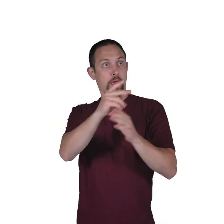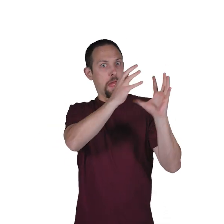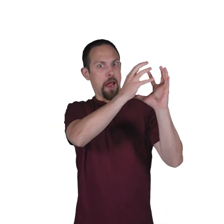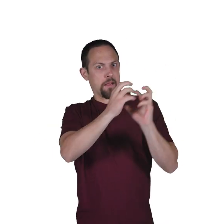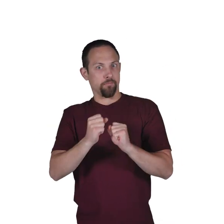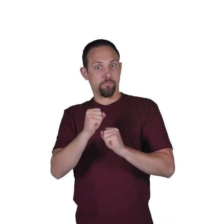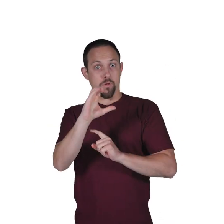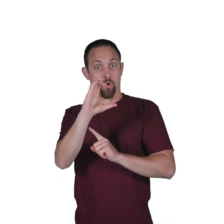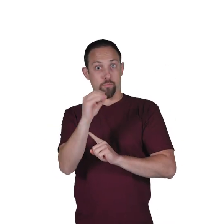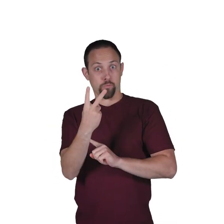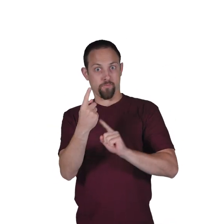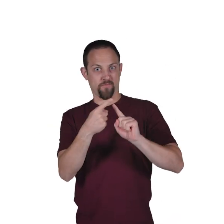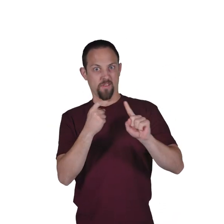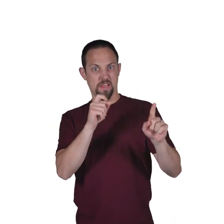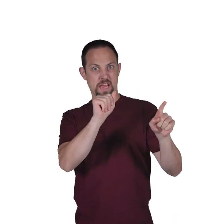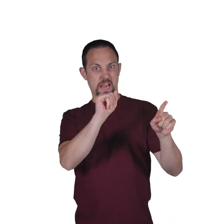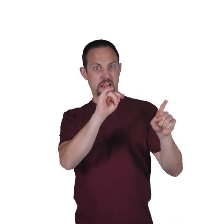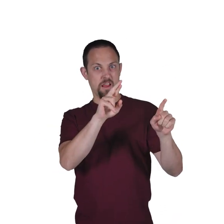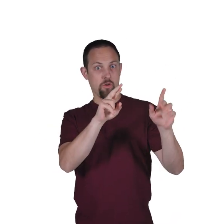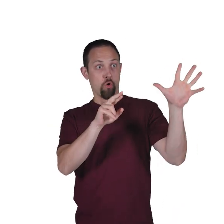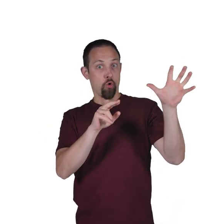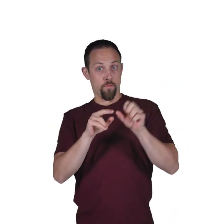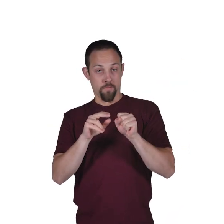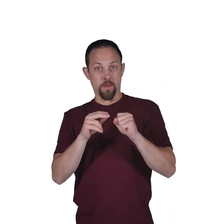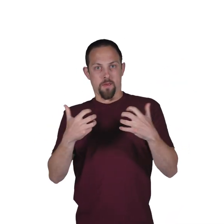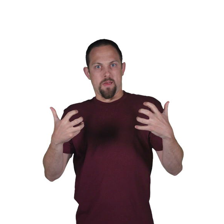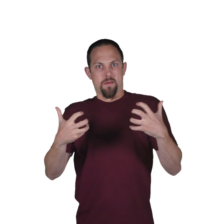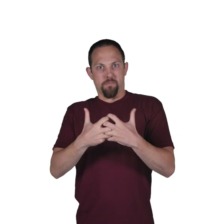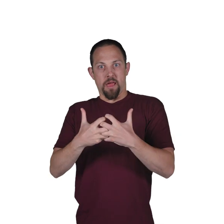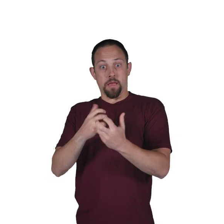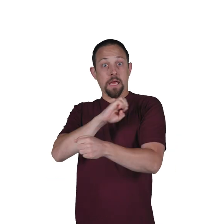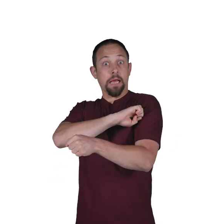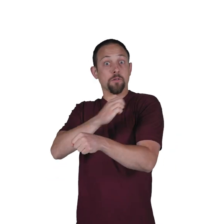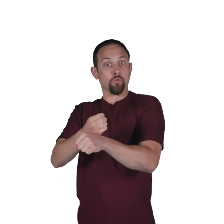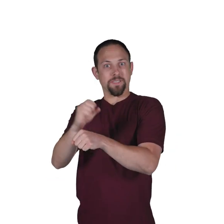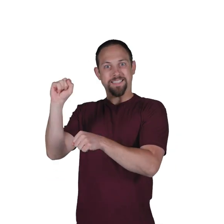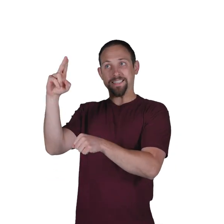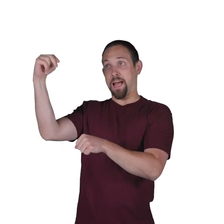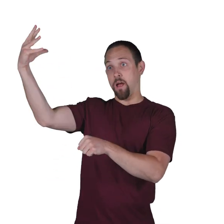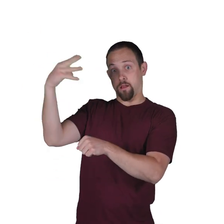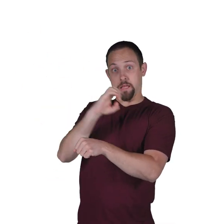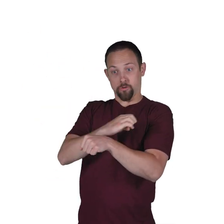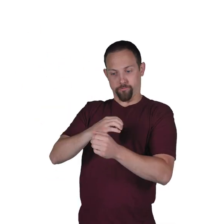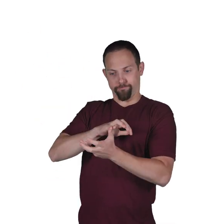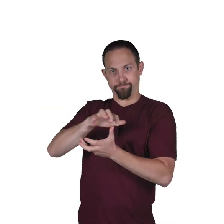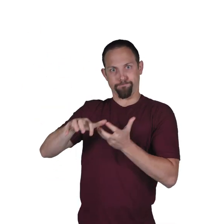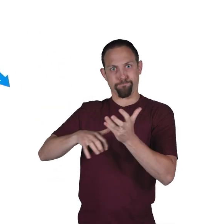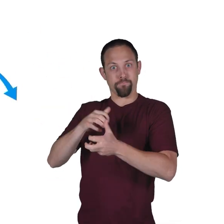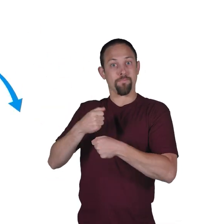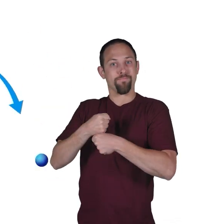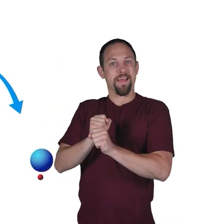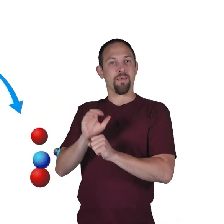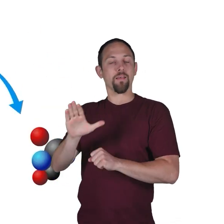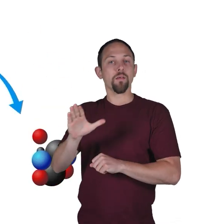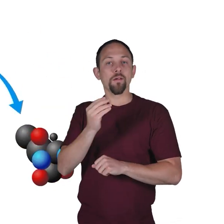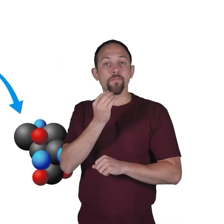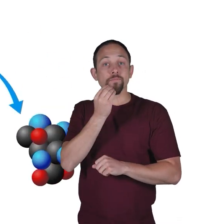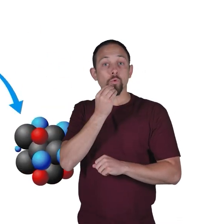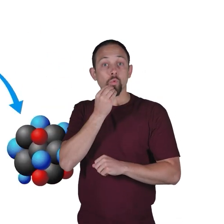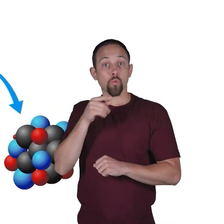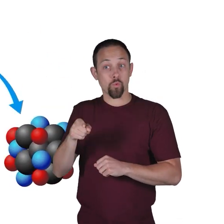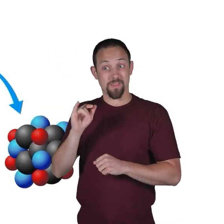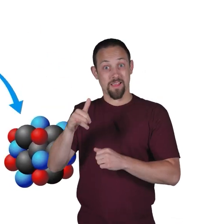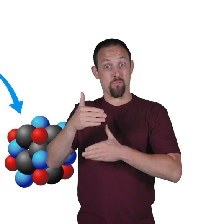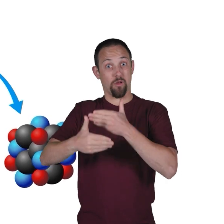take in carbon dioxide from the air and combine it with the energy from the sun to create their own food